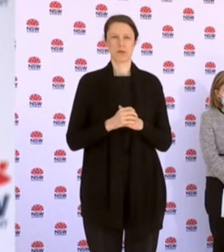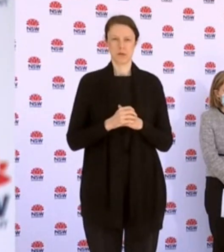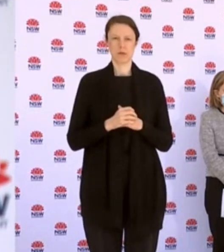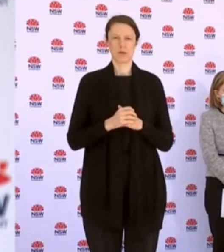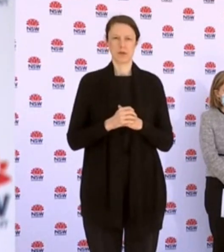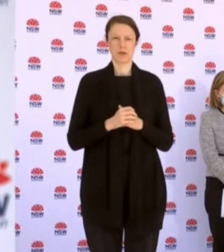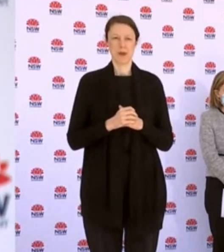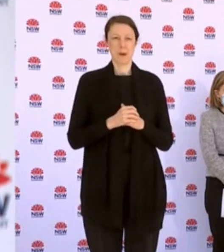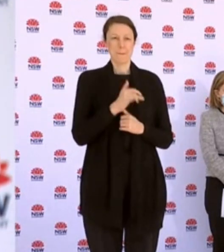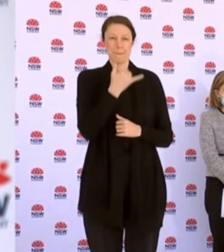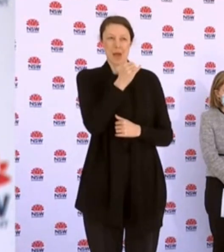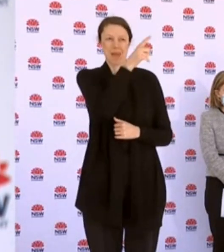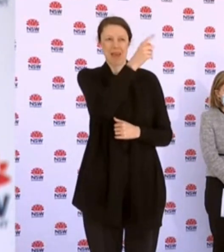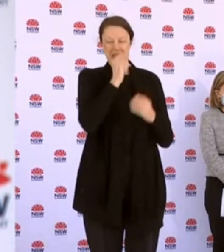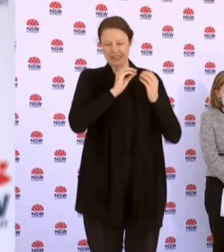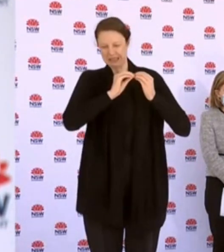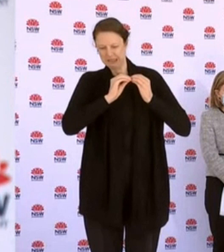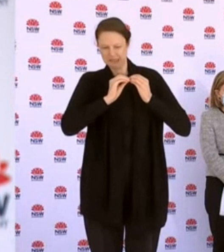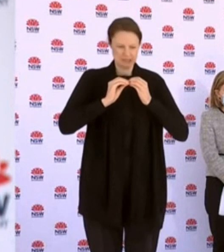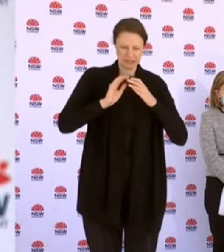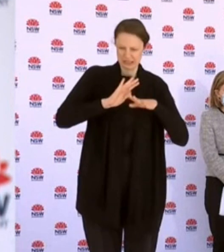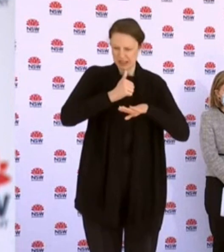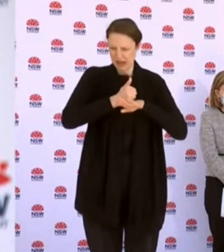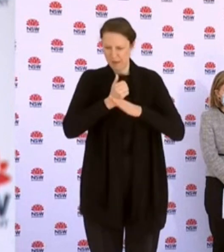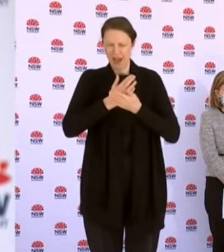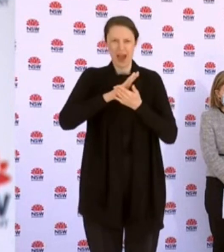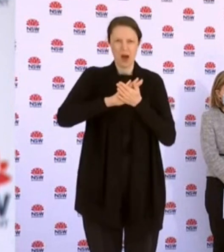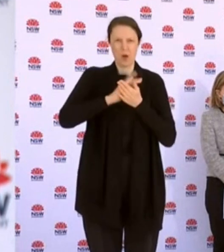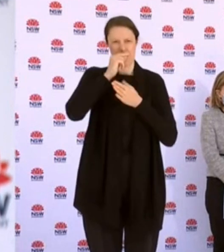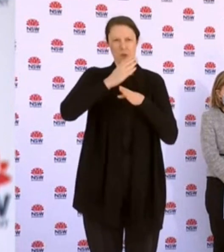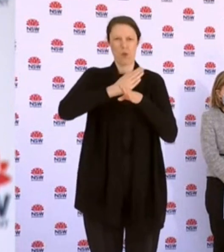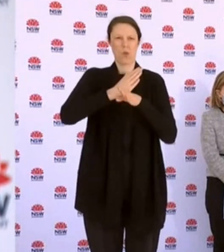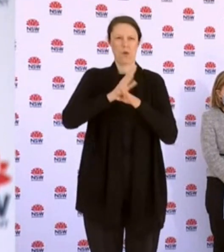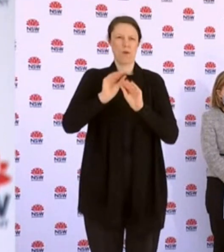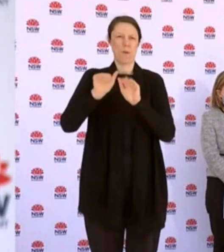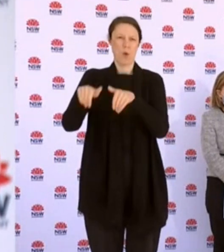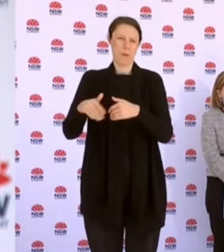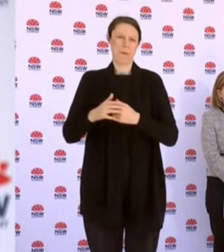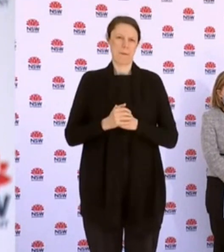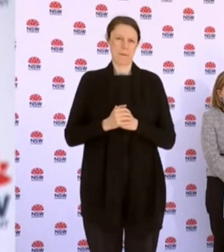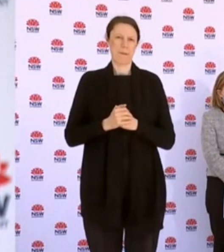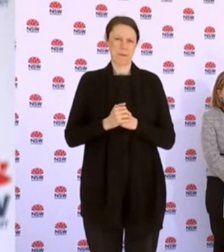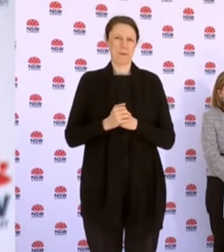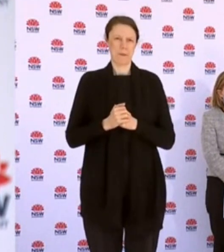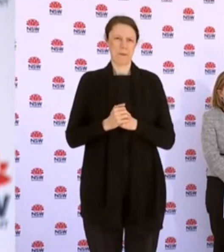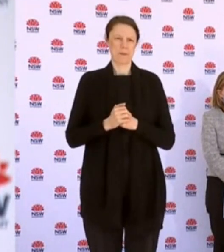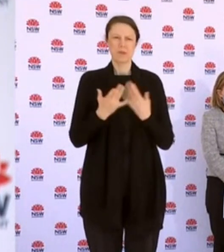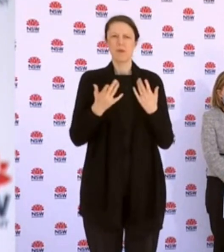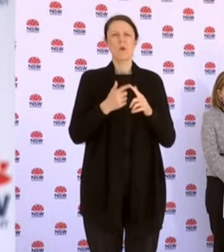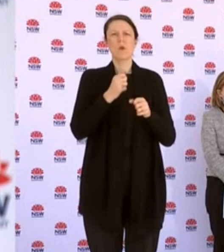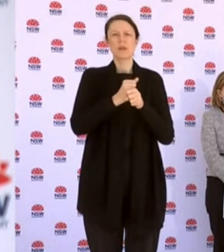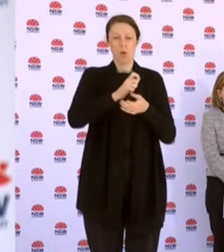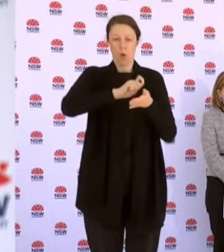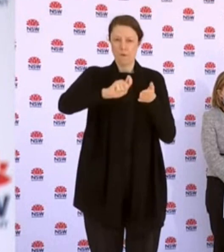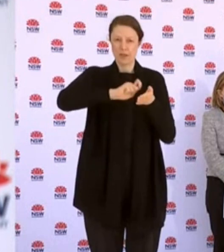be other arrangements in place. These days, most employers would have capacity in an office environment anyway